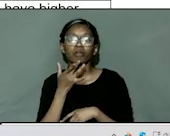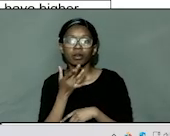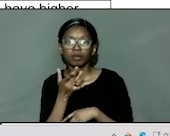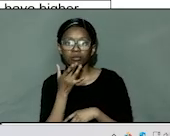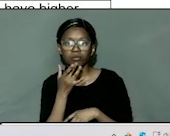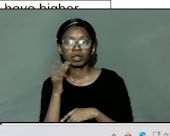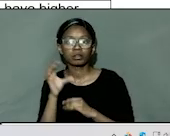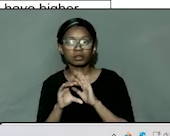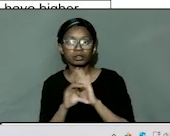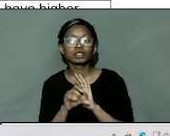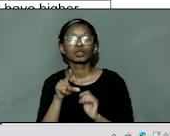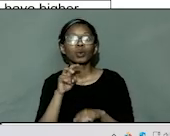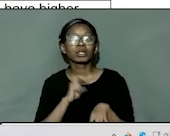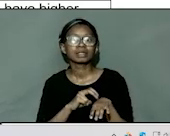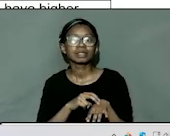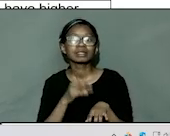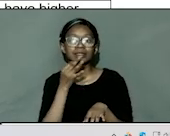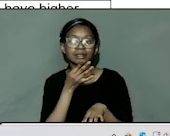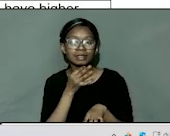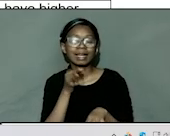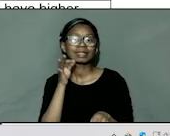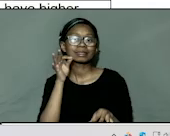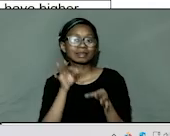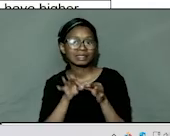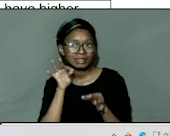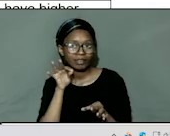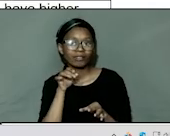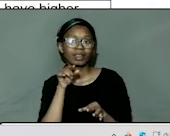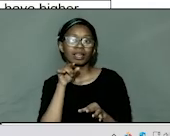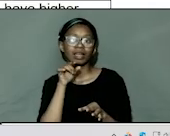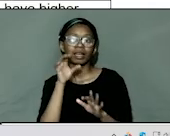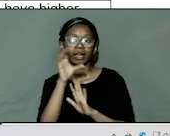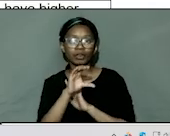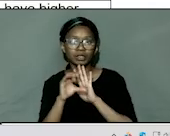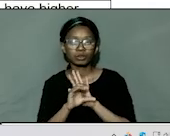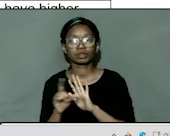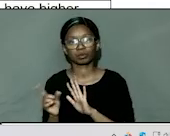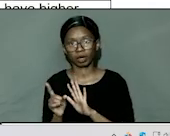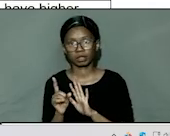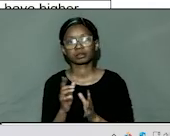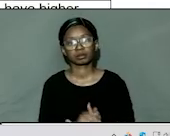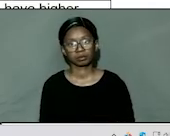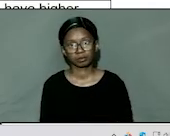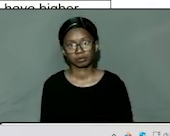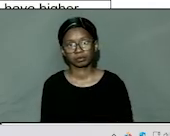must mention what is that particular favorable characteristics.